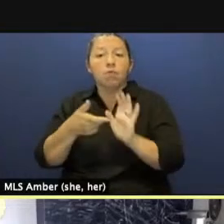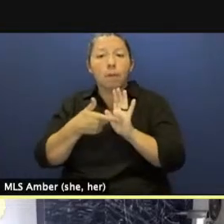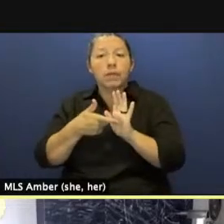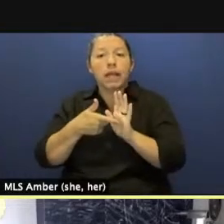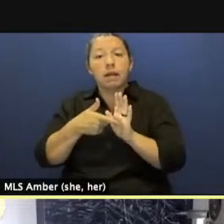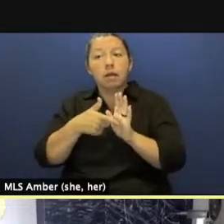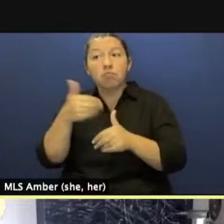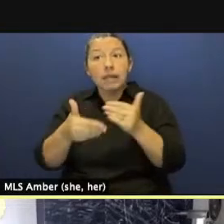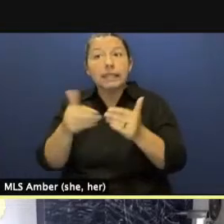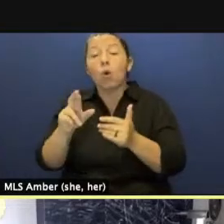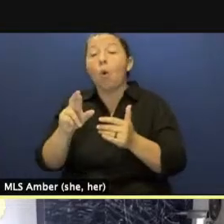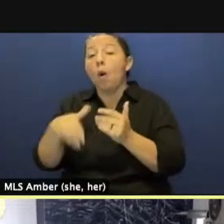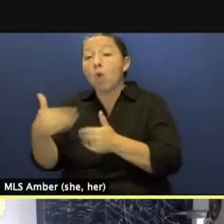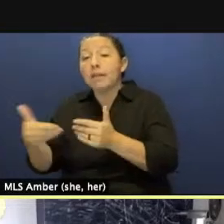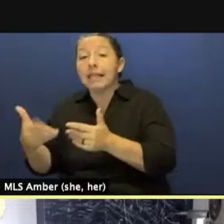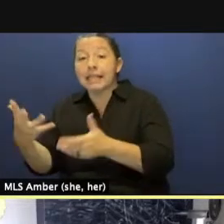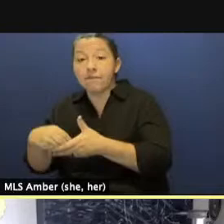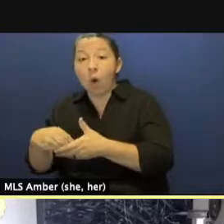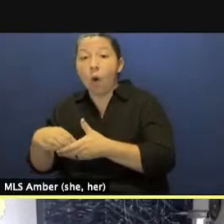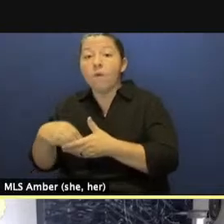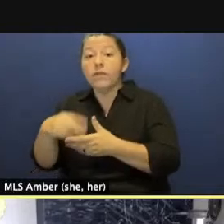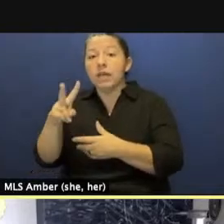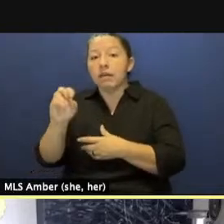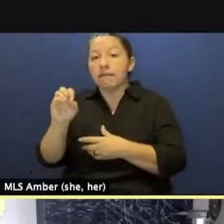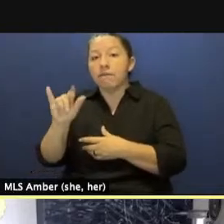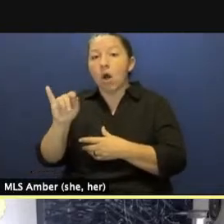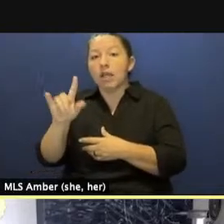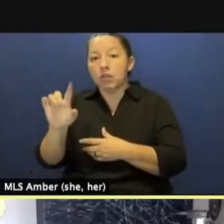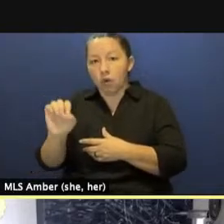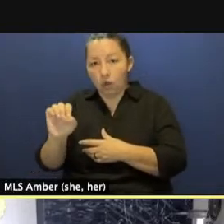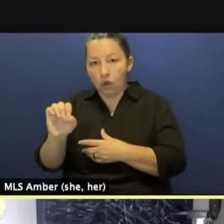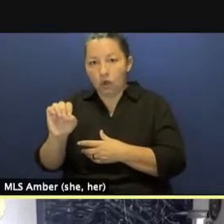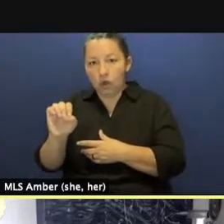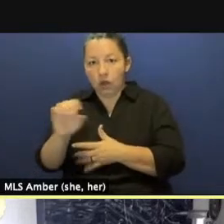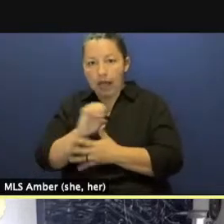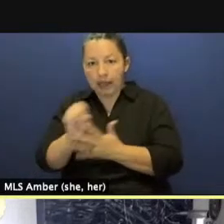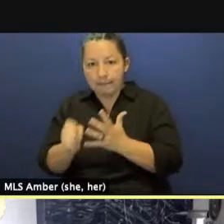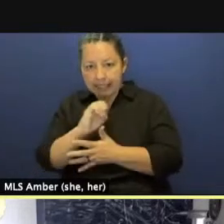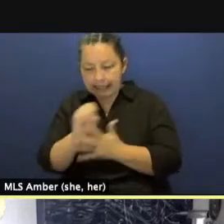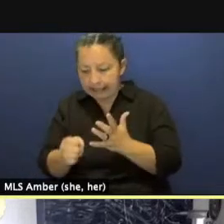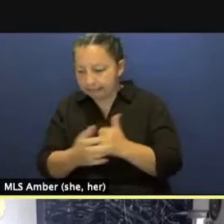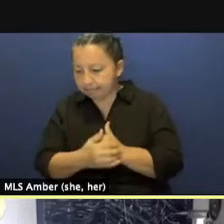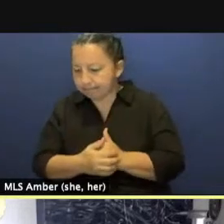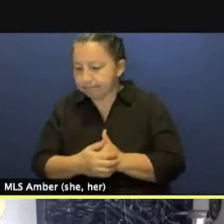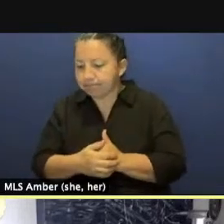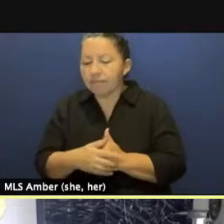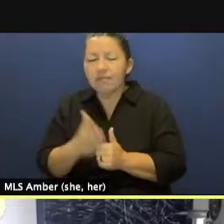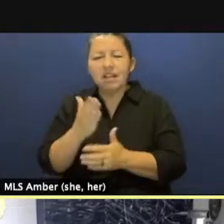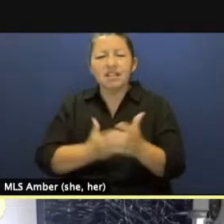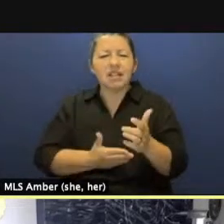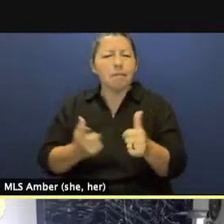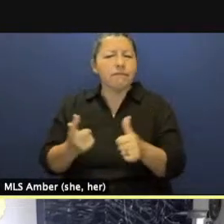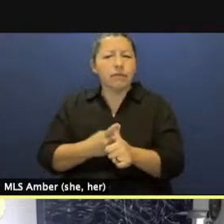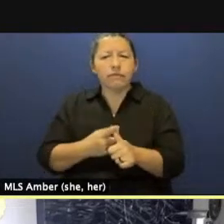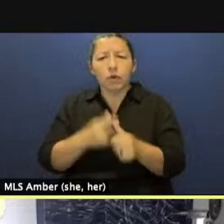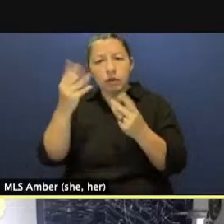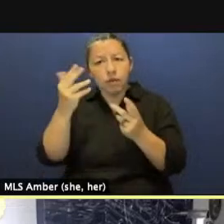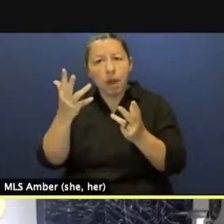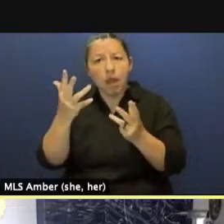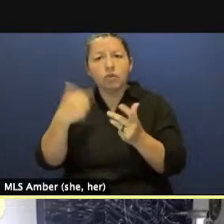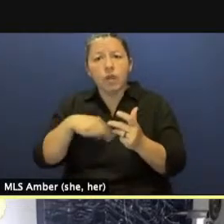processes involving volatile elements. Some of the first data that were derived from